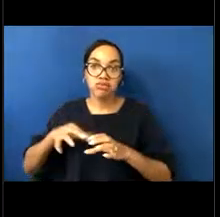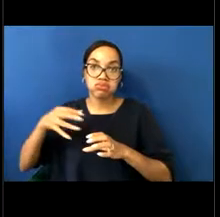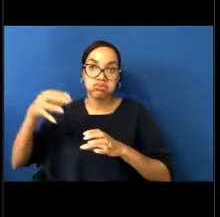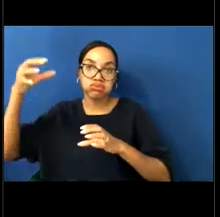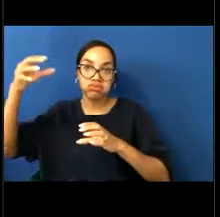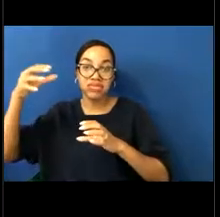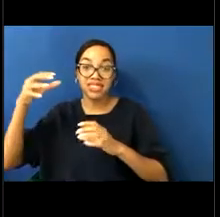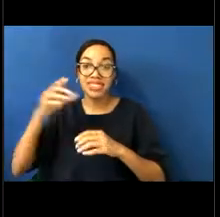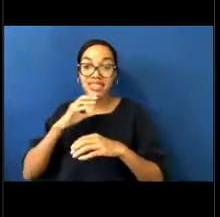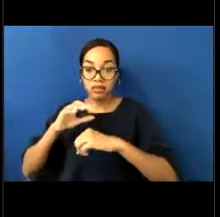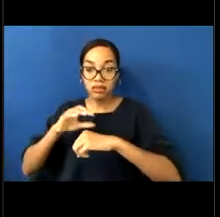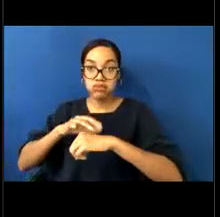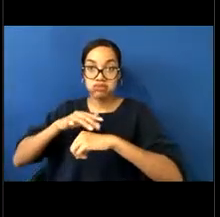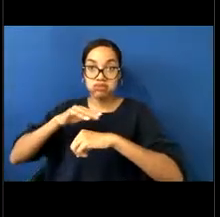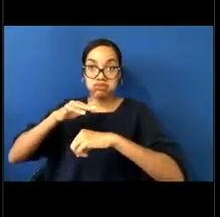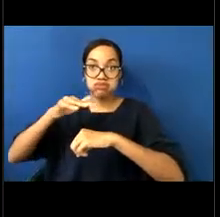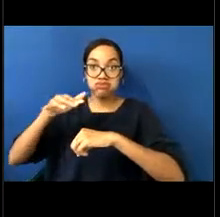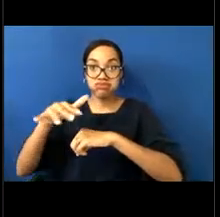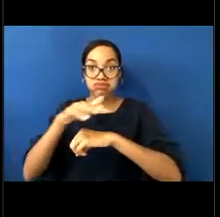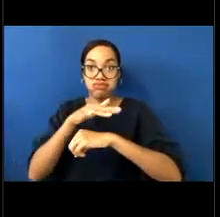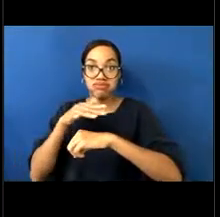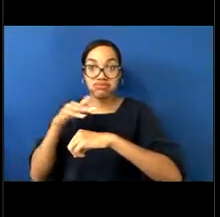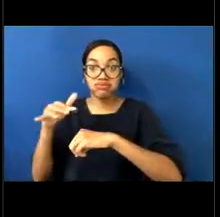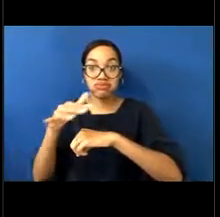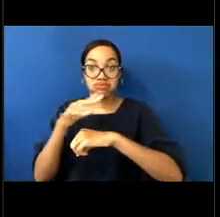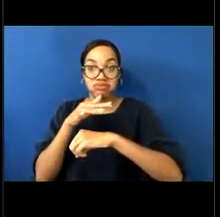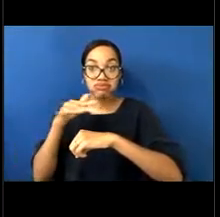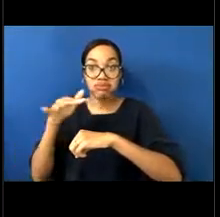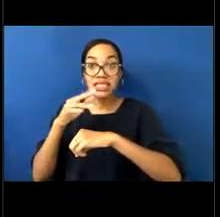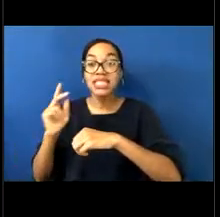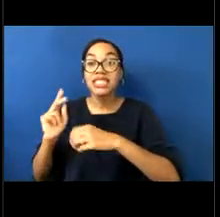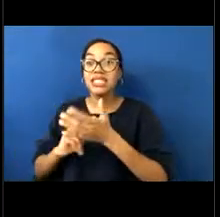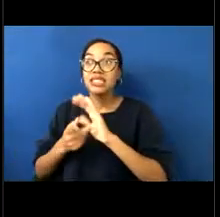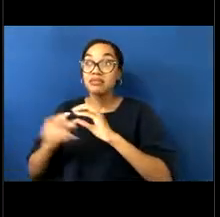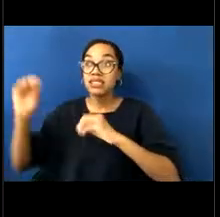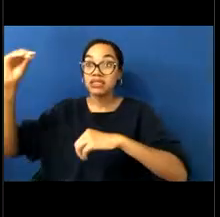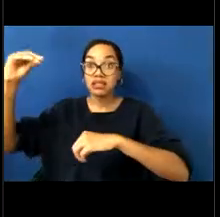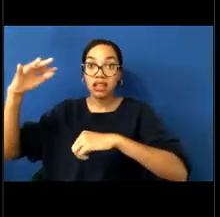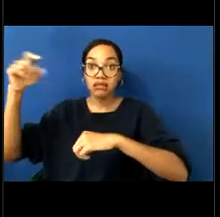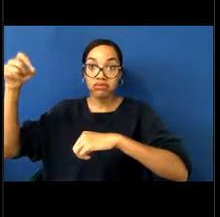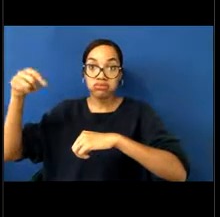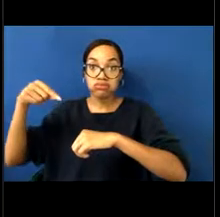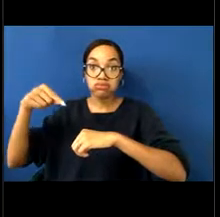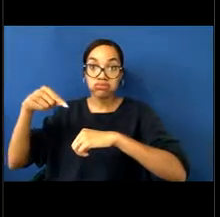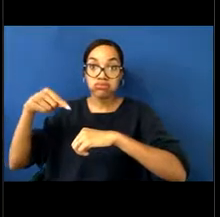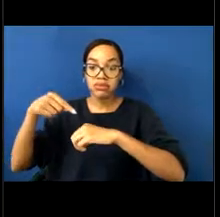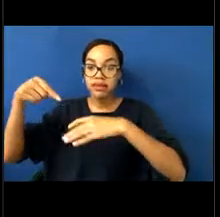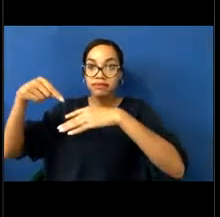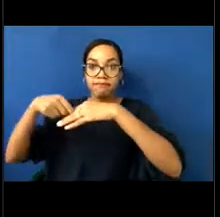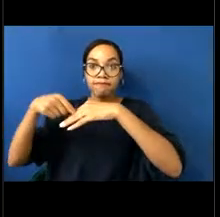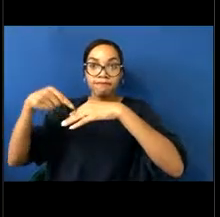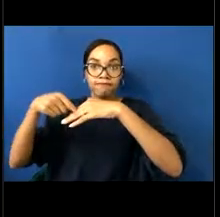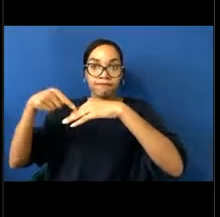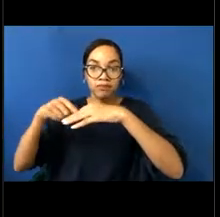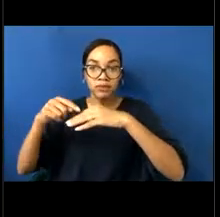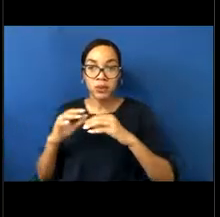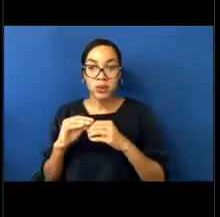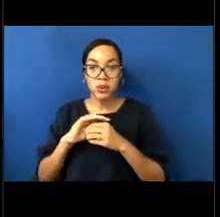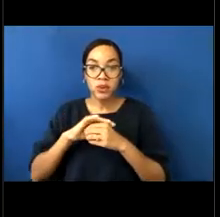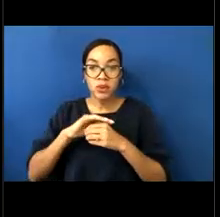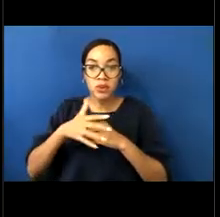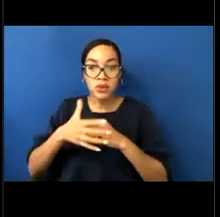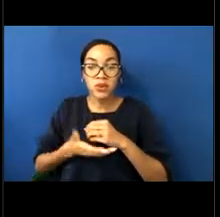the atmosphere and traps more of that heat that's being reflected back up from the land. So that's why our planet has been warming over